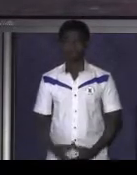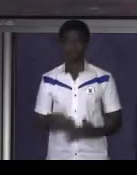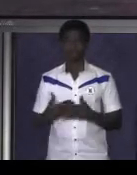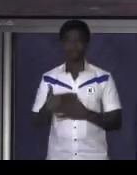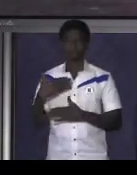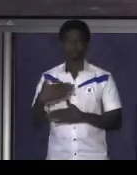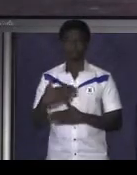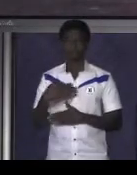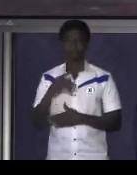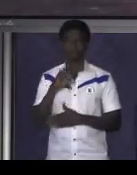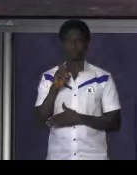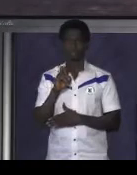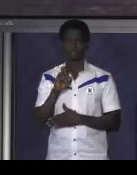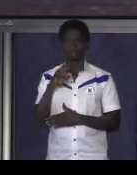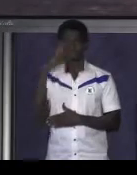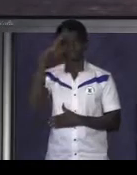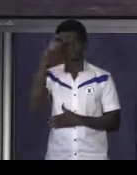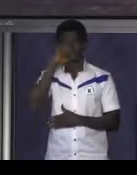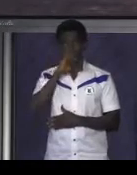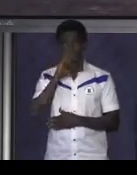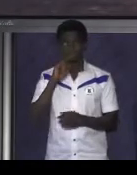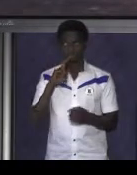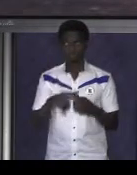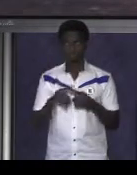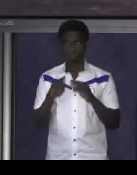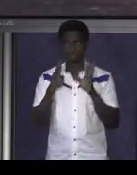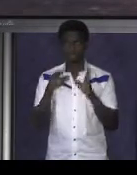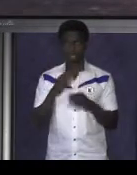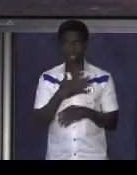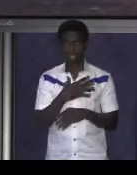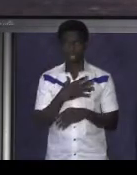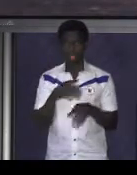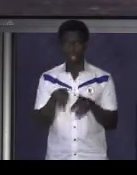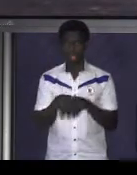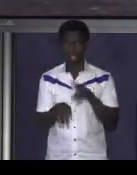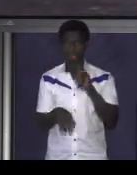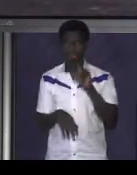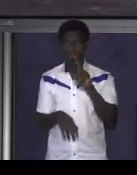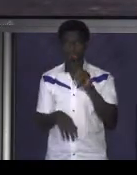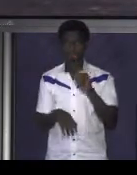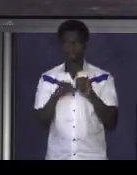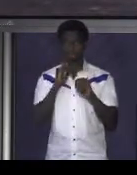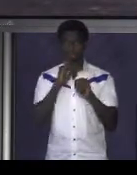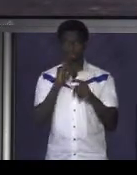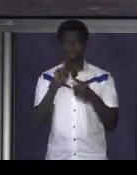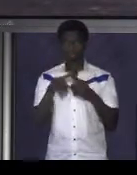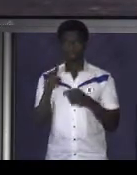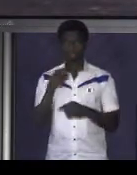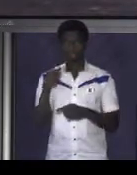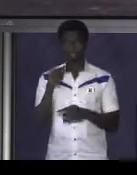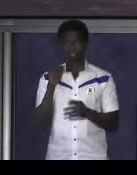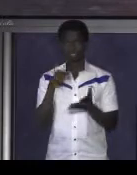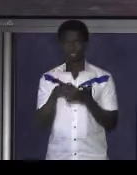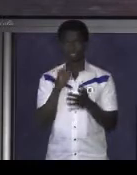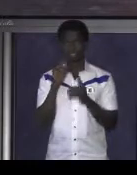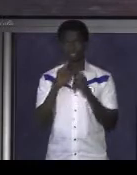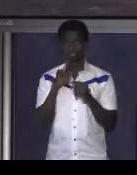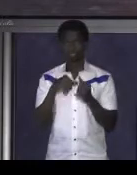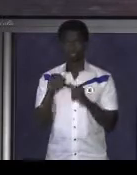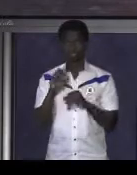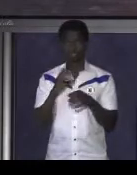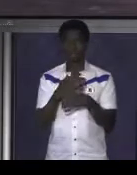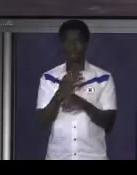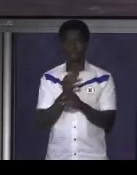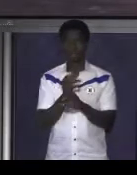Next question. Man is to house as none is to dash. This is talking about